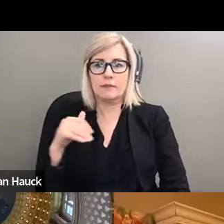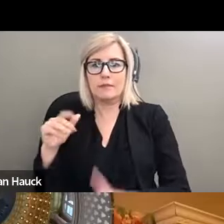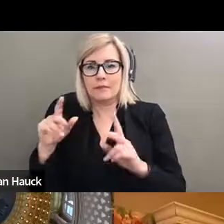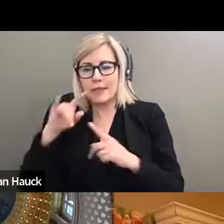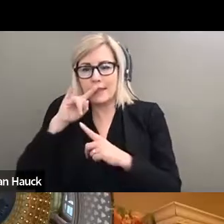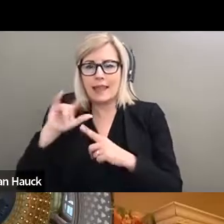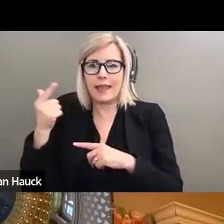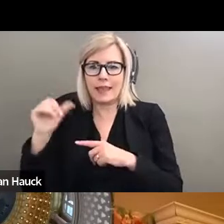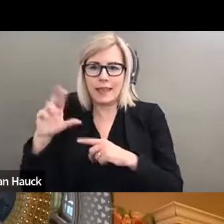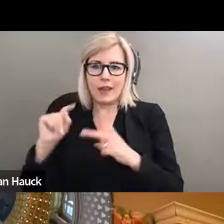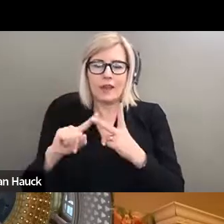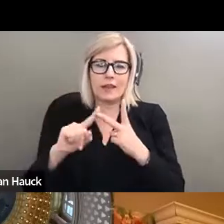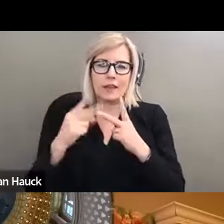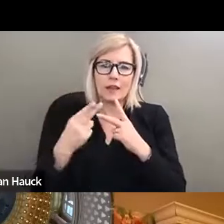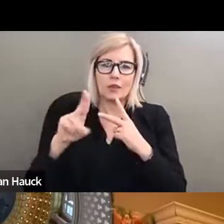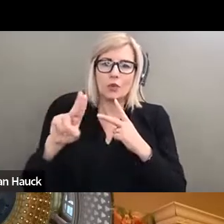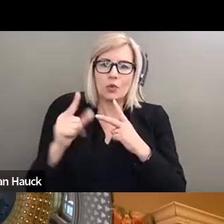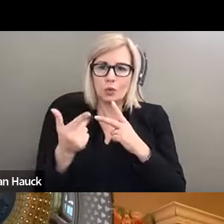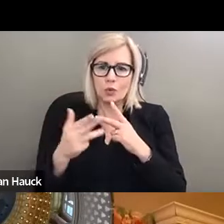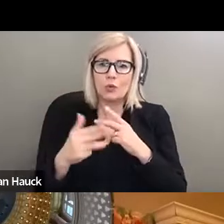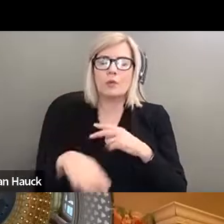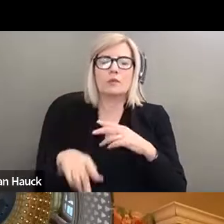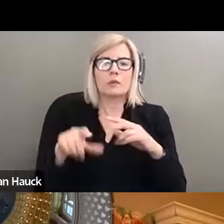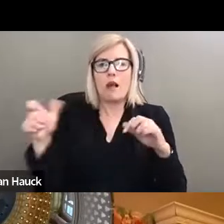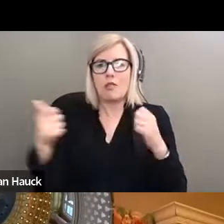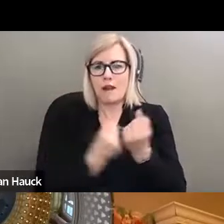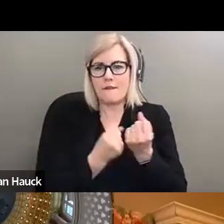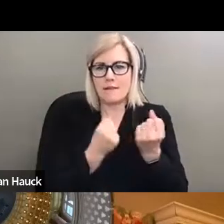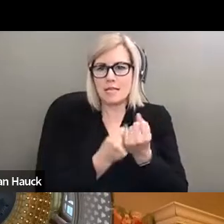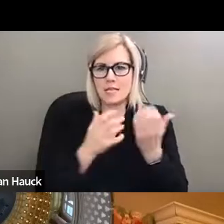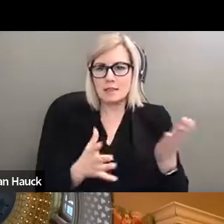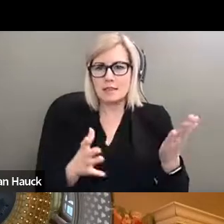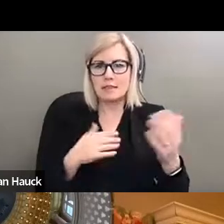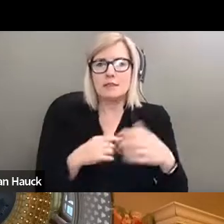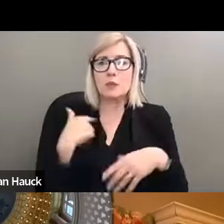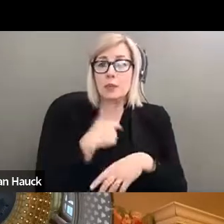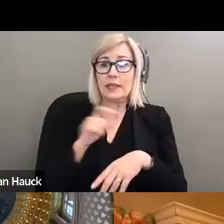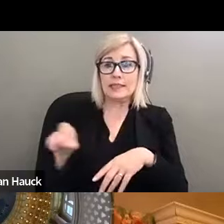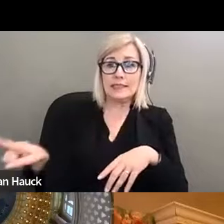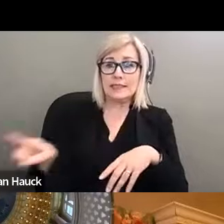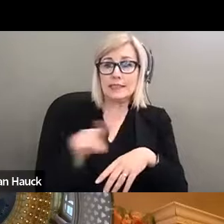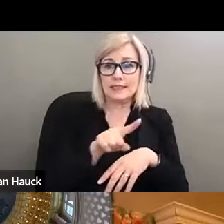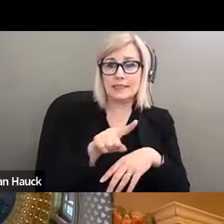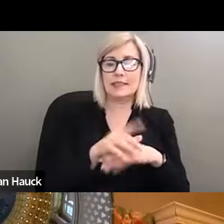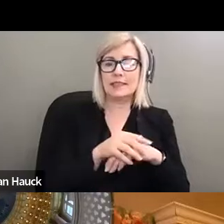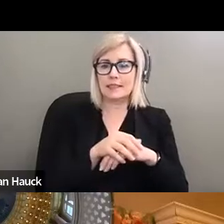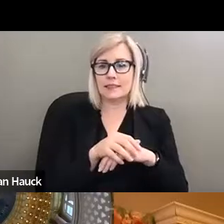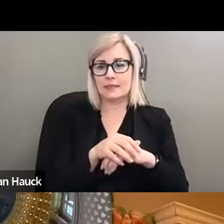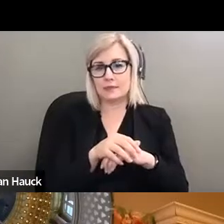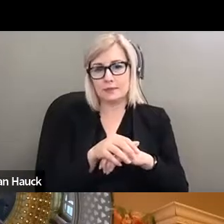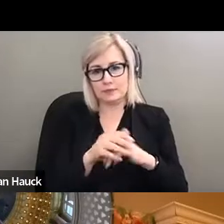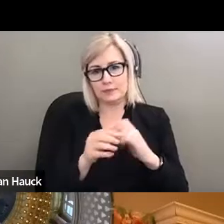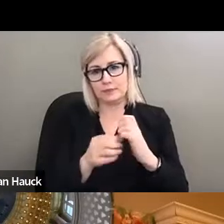Hugh and some of the other advocates that might be on this meeting today. We need you guys, because